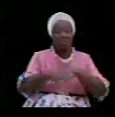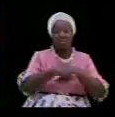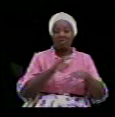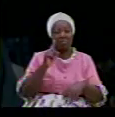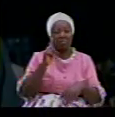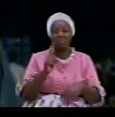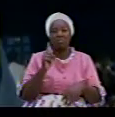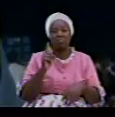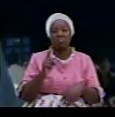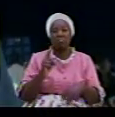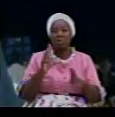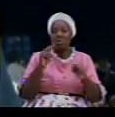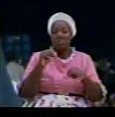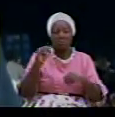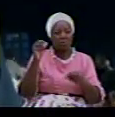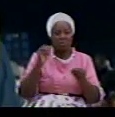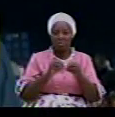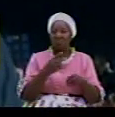No more pretense.